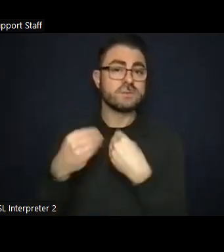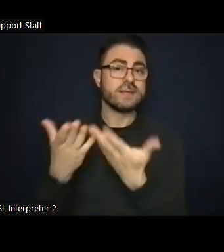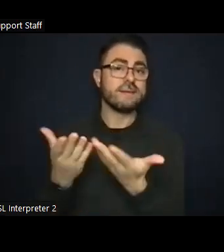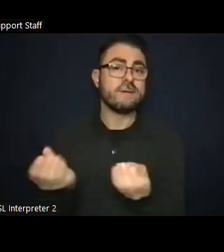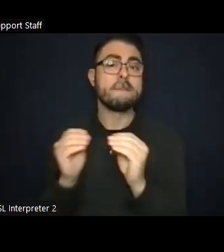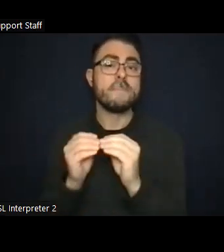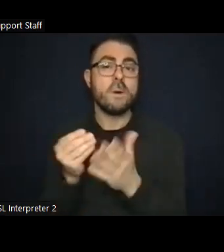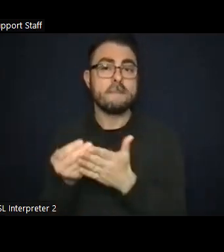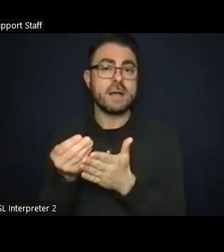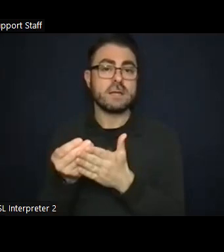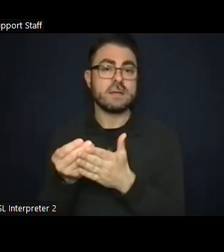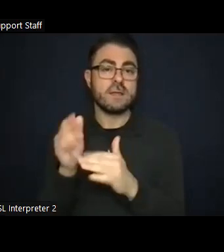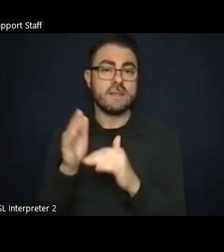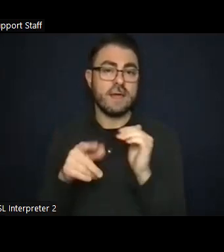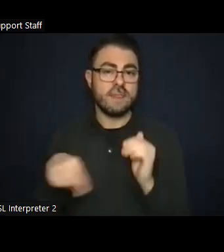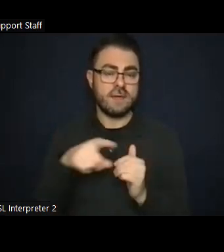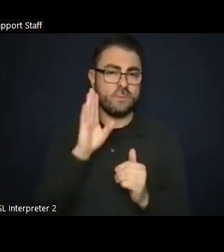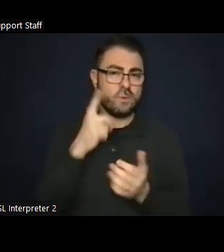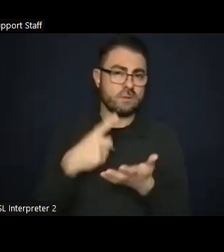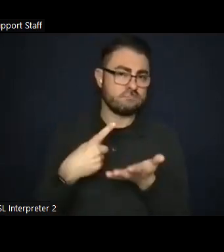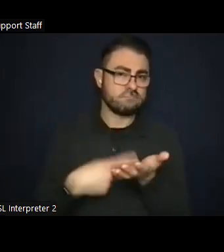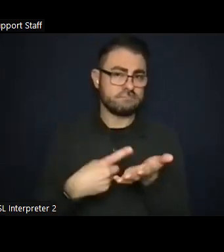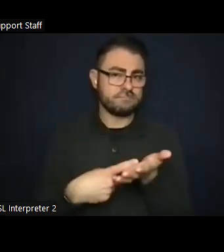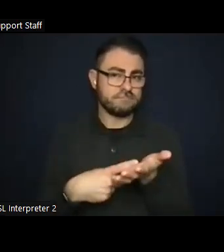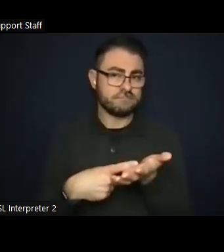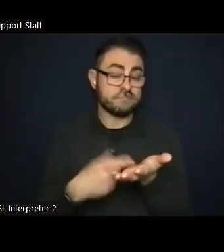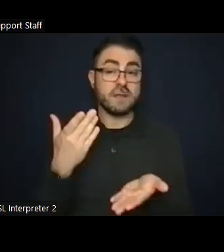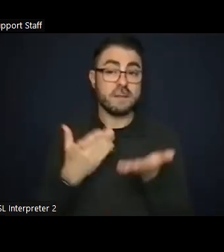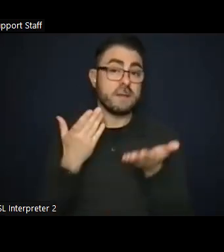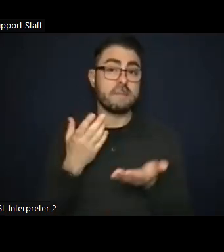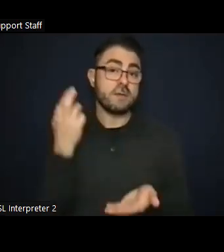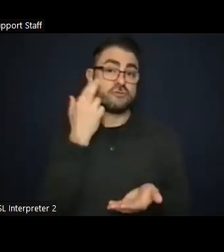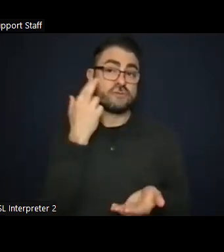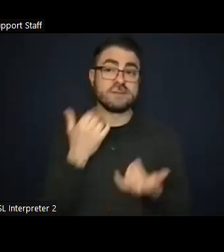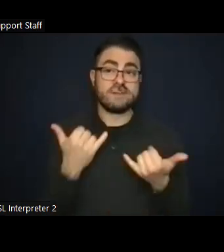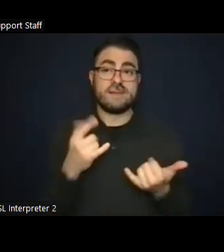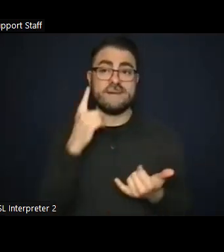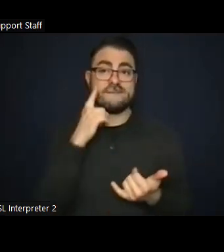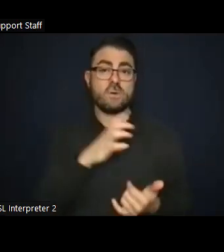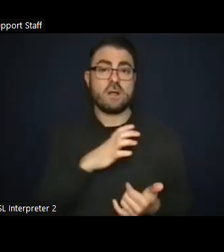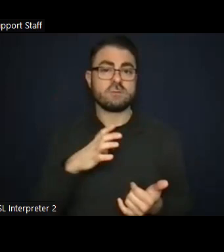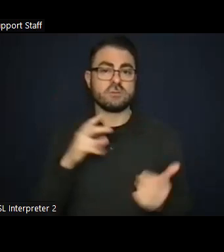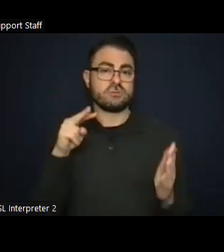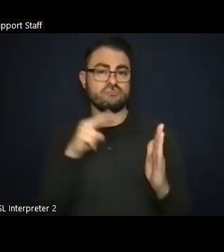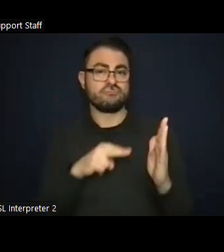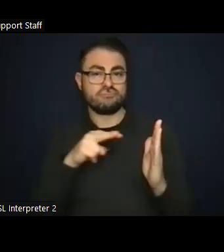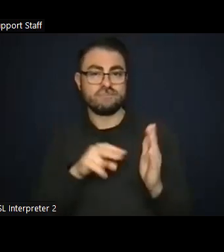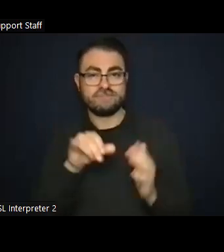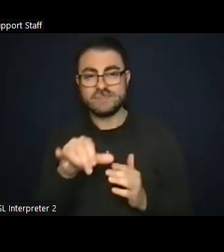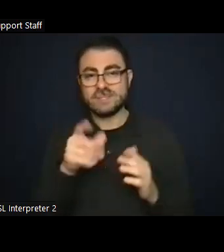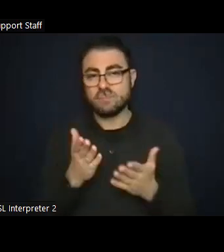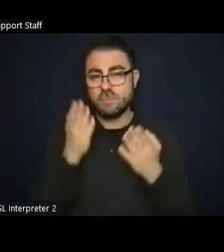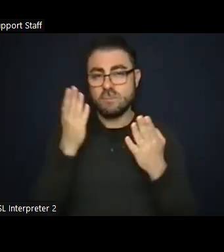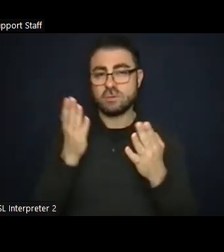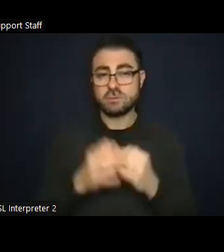otherwise deliberate towards, that might be a factor now for council looking at this proposal. And that's